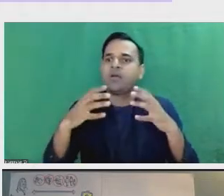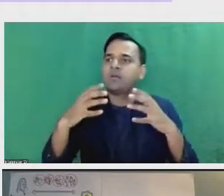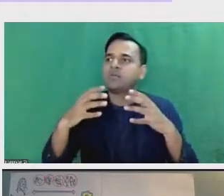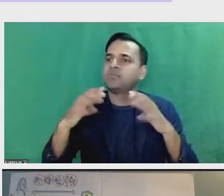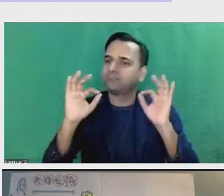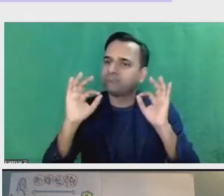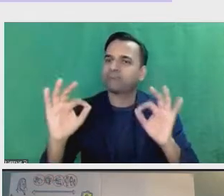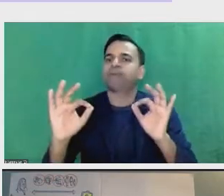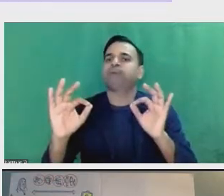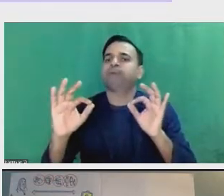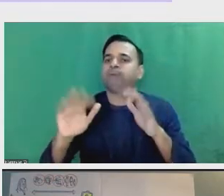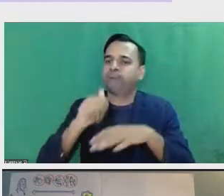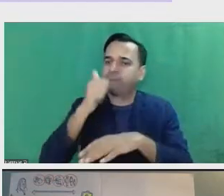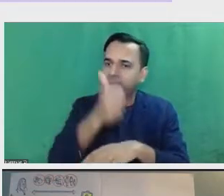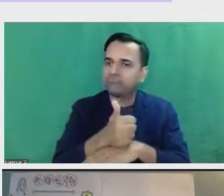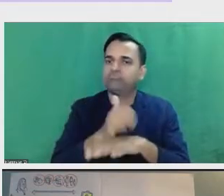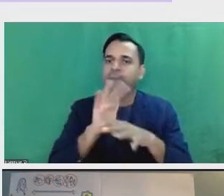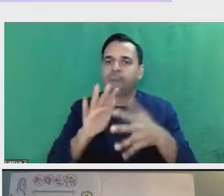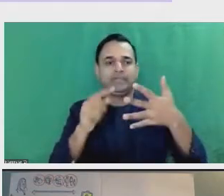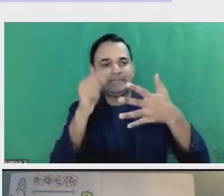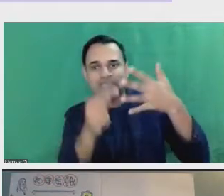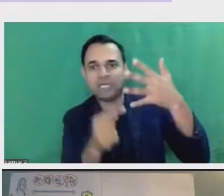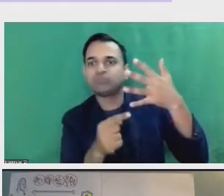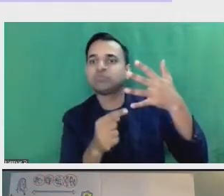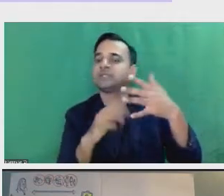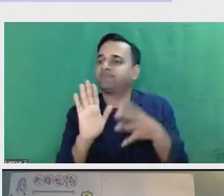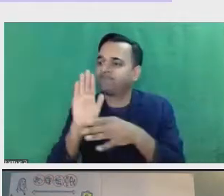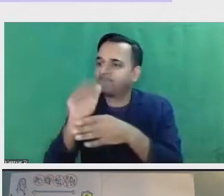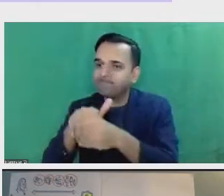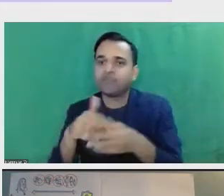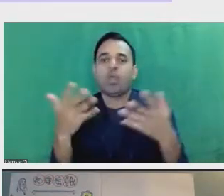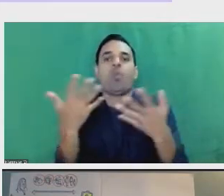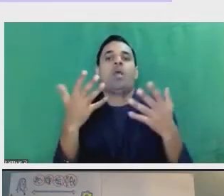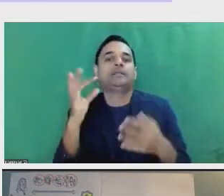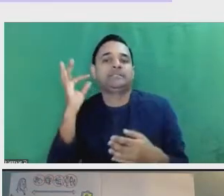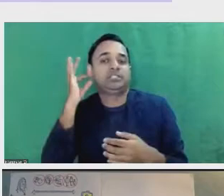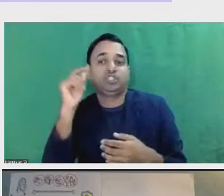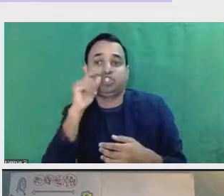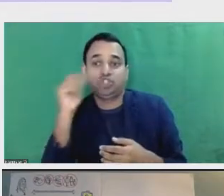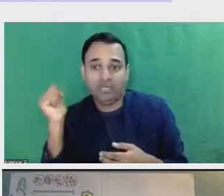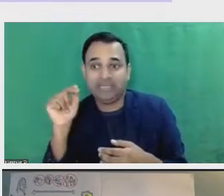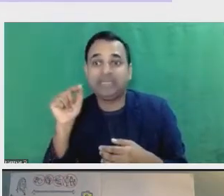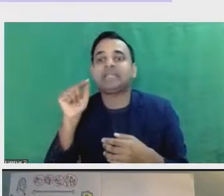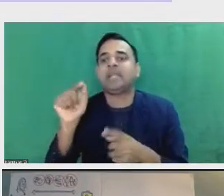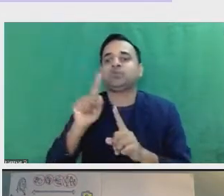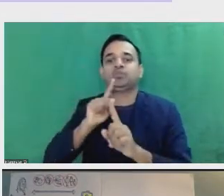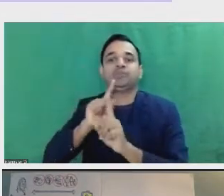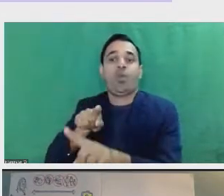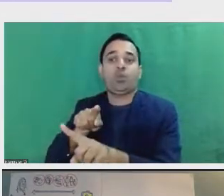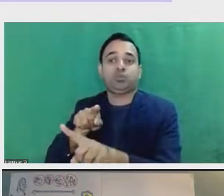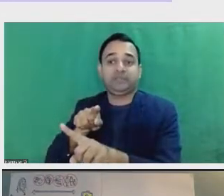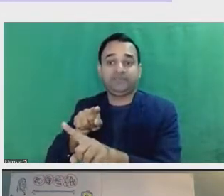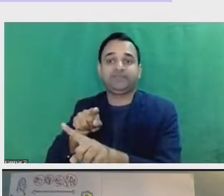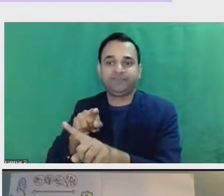for nature that are adjusted for rural women to enable them to develop in a